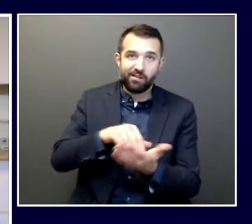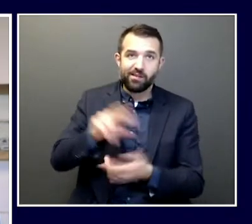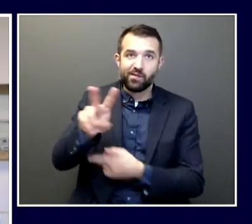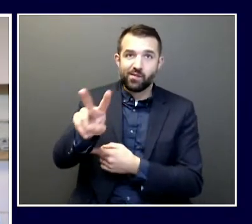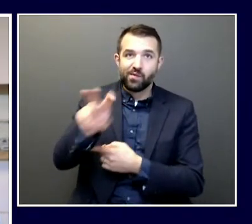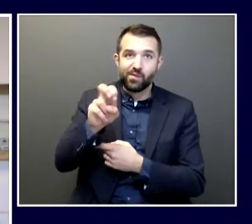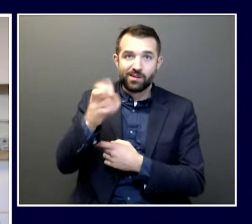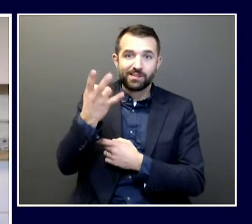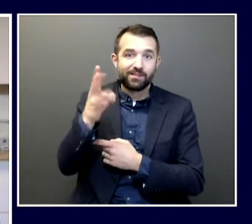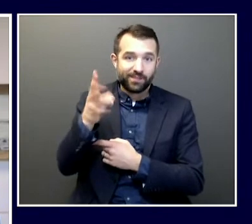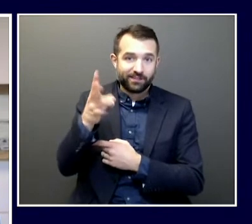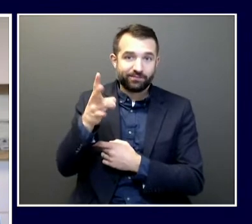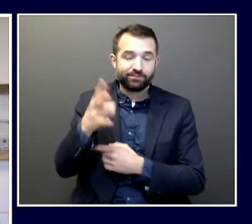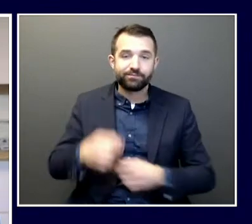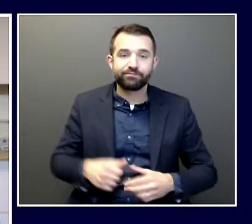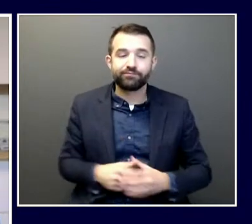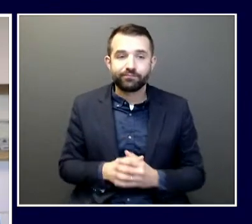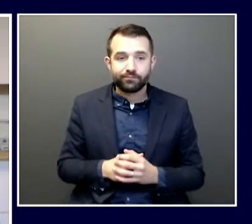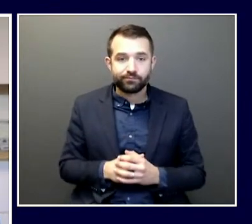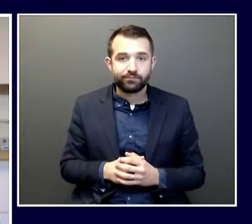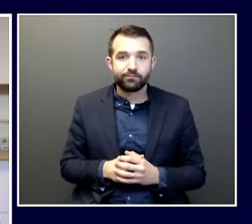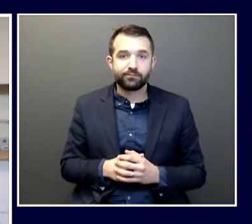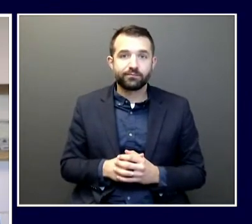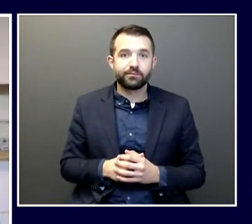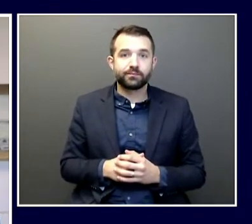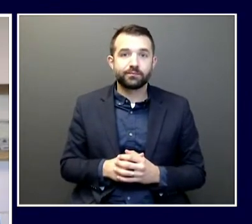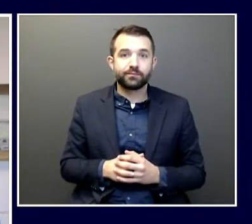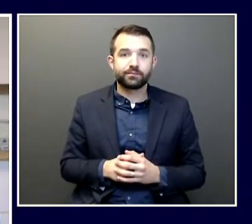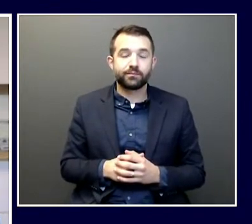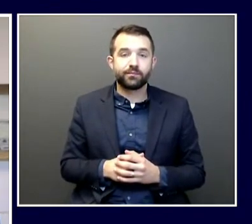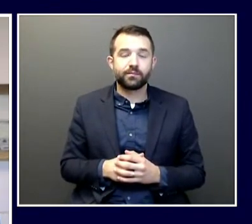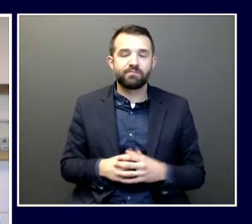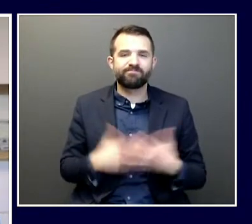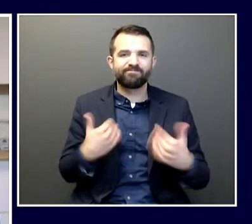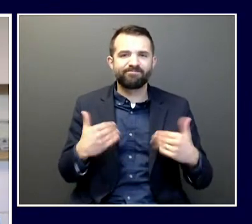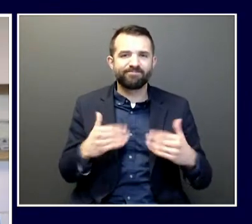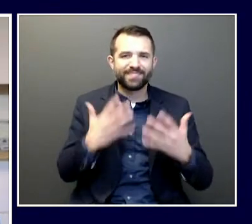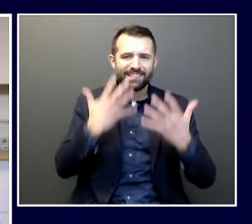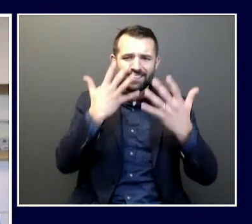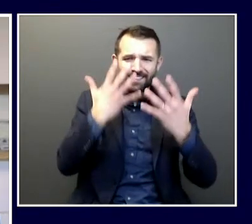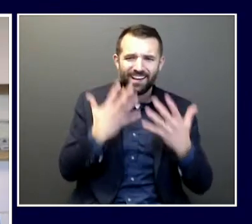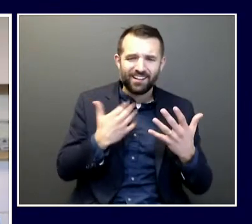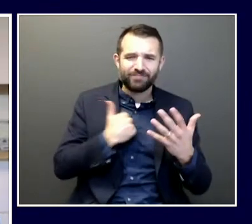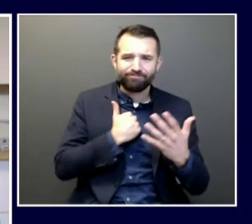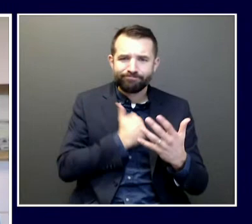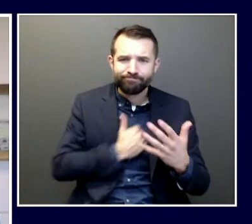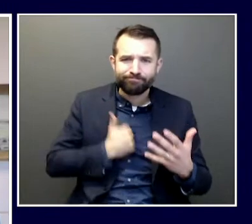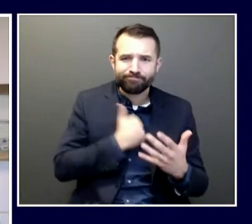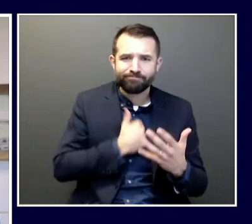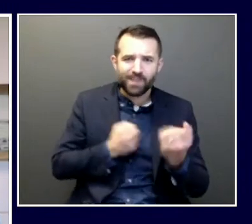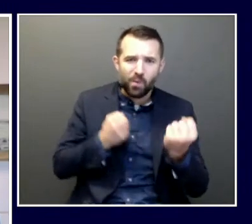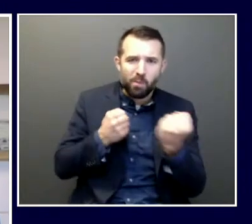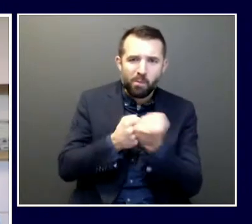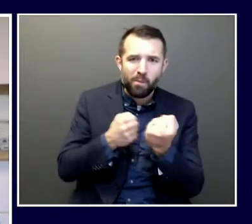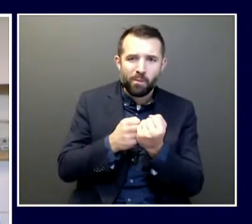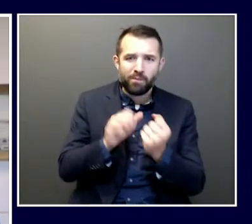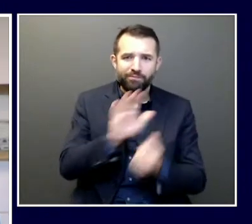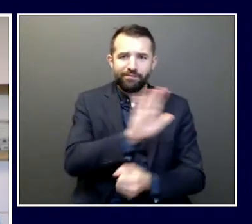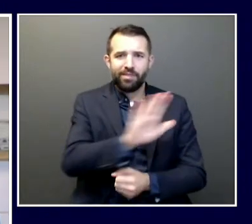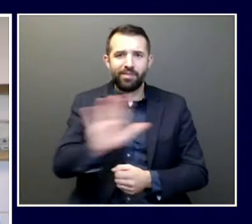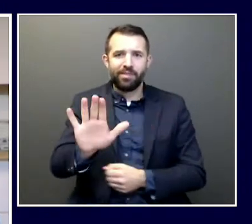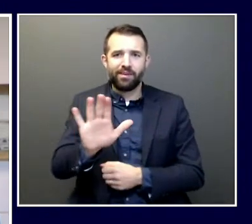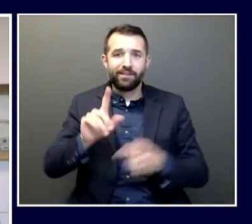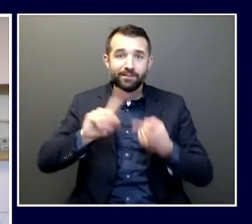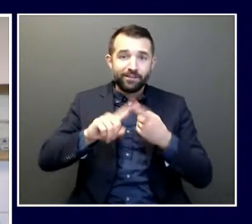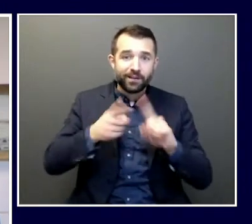1,217. We'd like to take a moment to offer our deepest condolences to the friends, family members, and